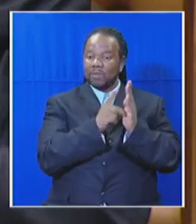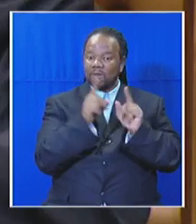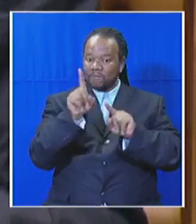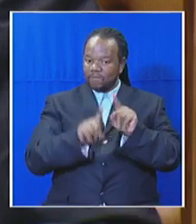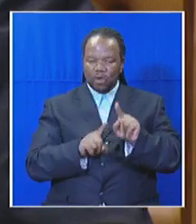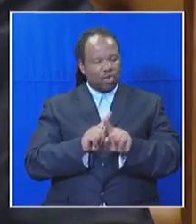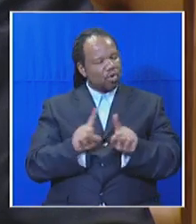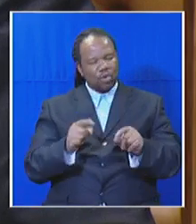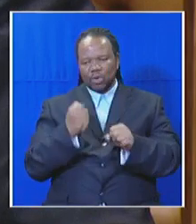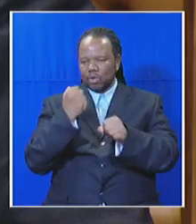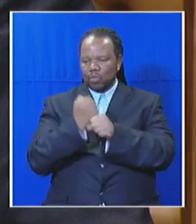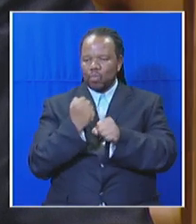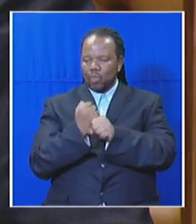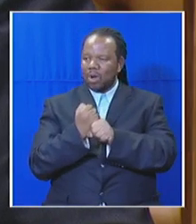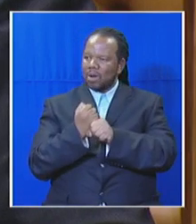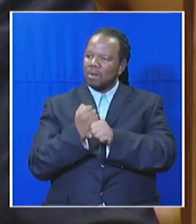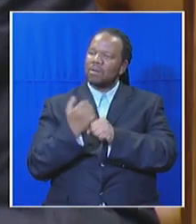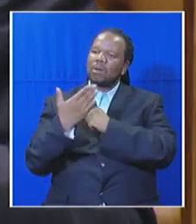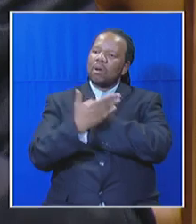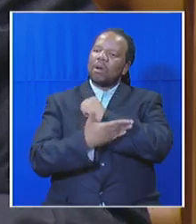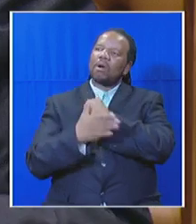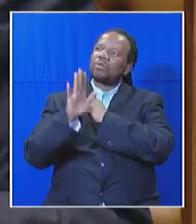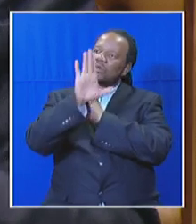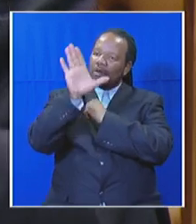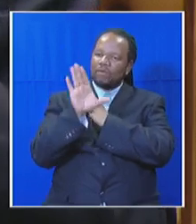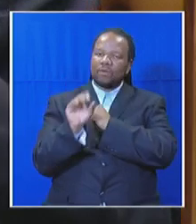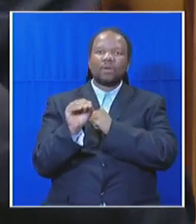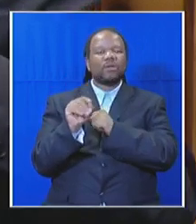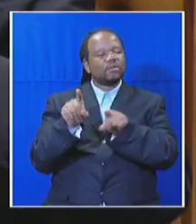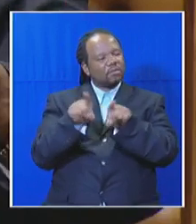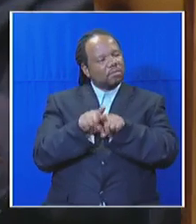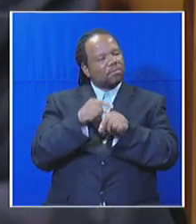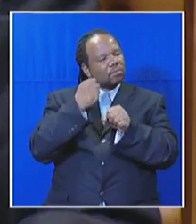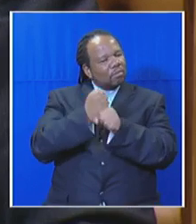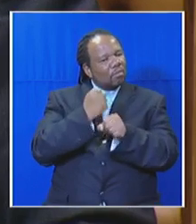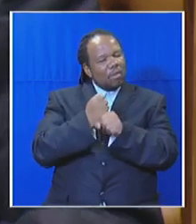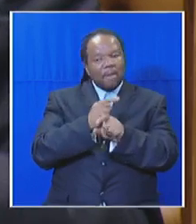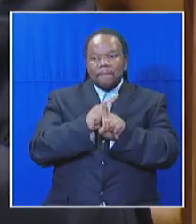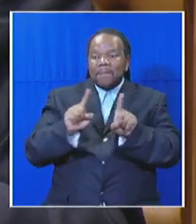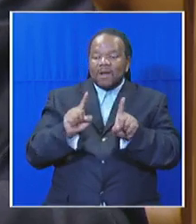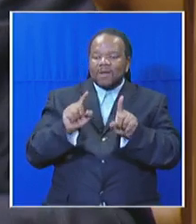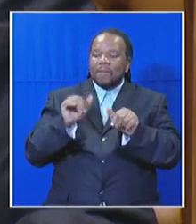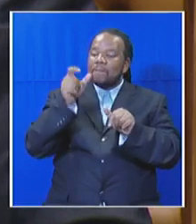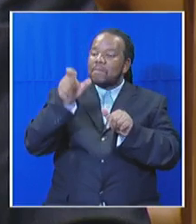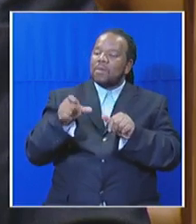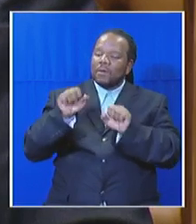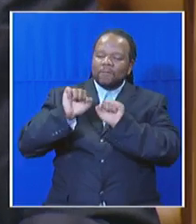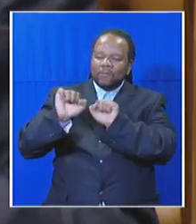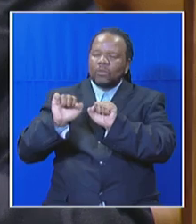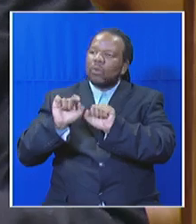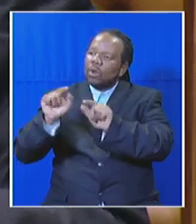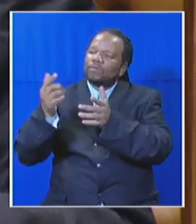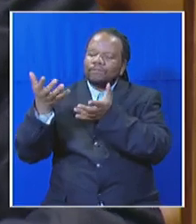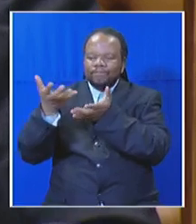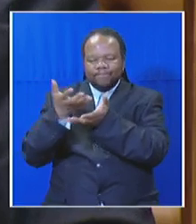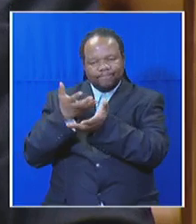worked largely in the continent. And we are working on it. We can't force people. We've got to talk to them. We've got